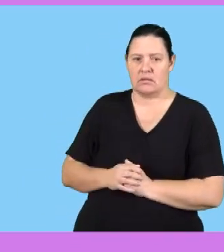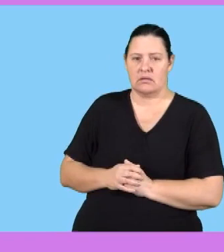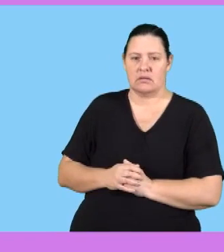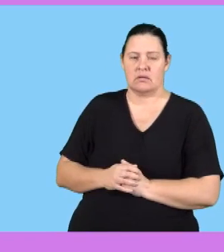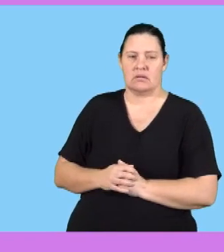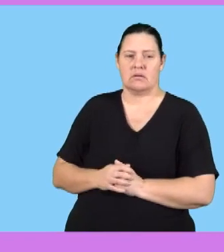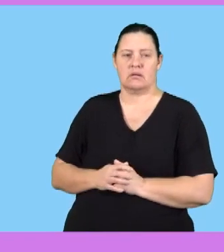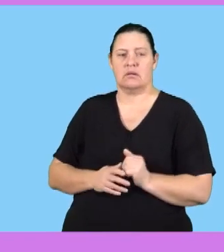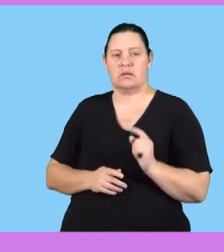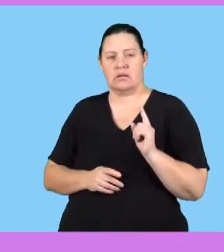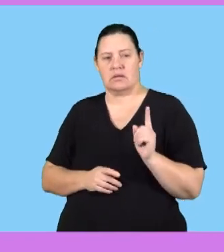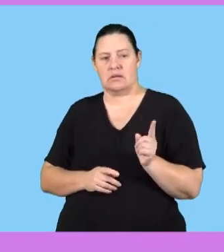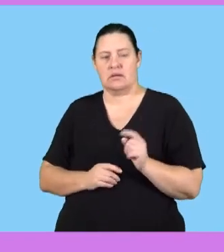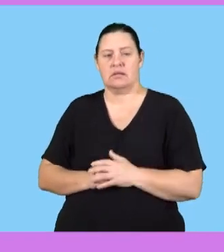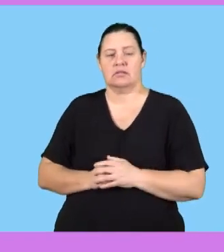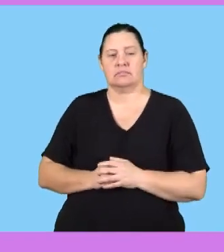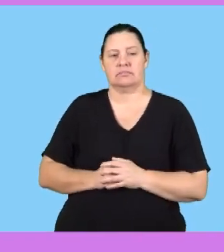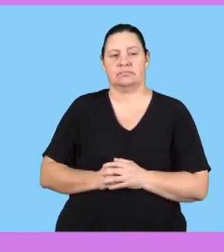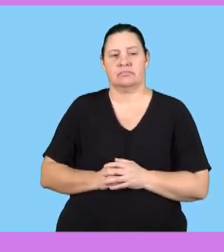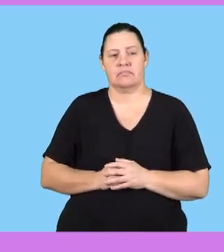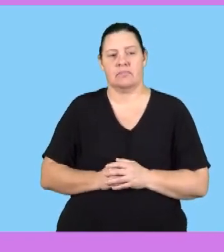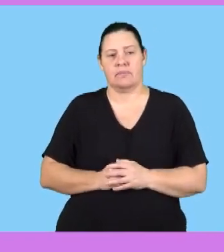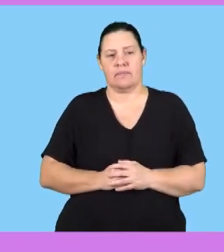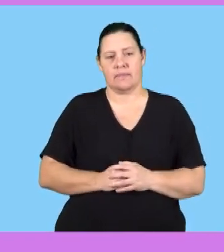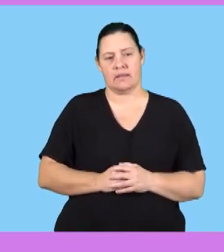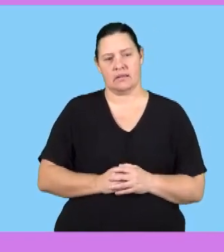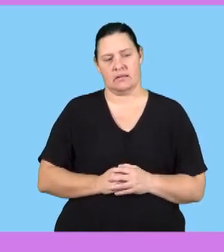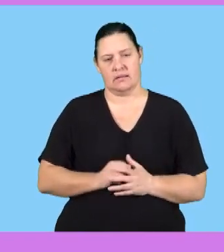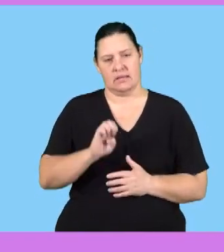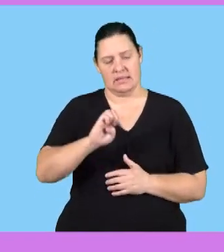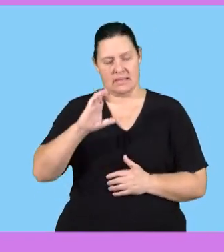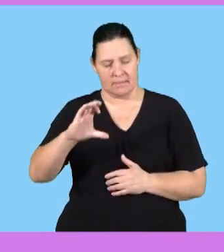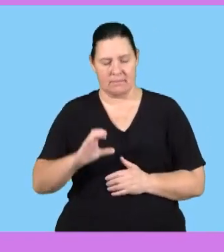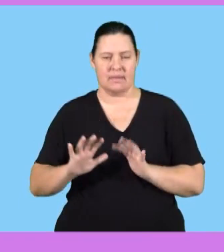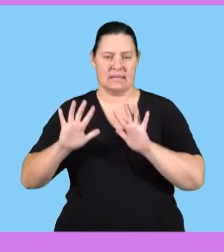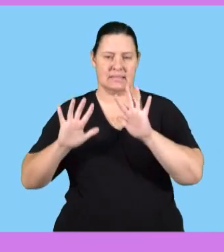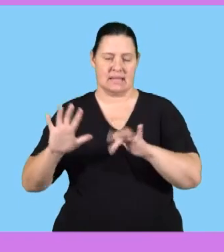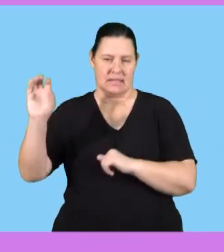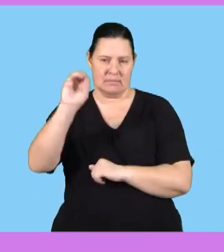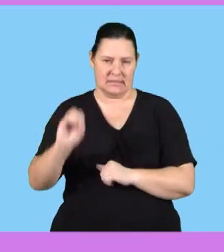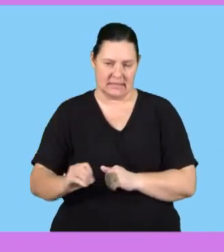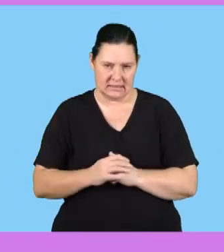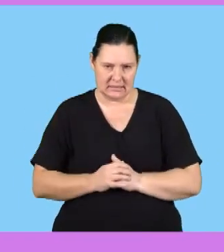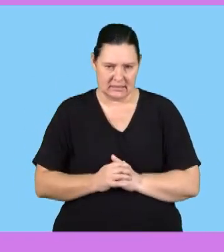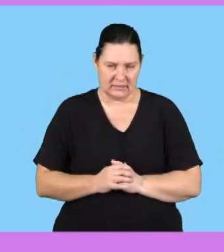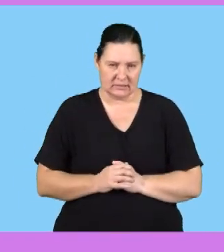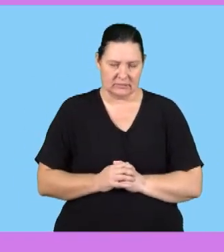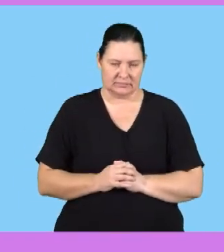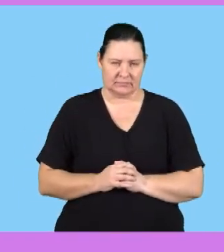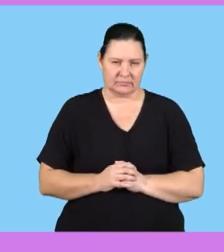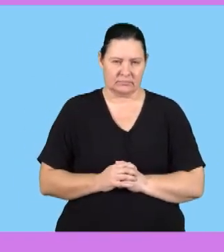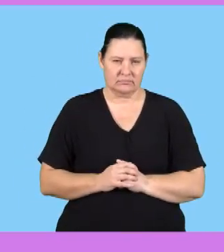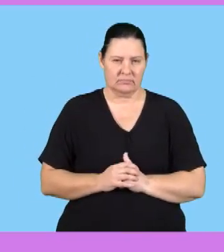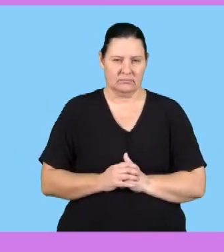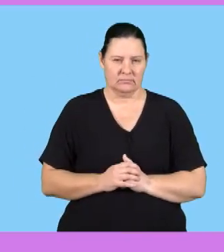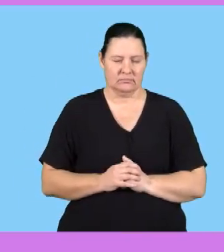indicate with my 2 dots here, that's my ratio. And then from the Eastern Cape, so Eastern Cape,